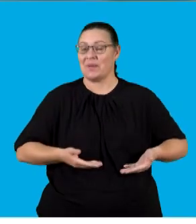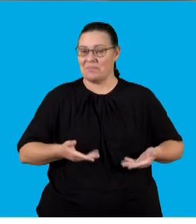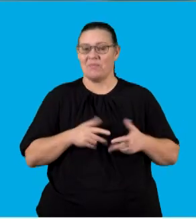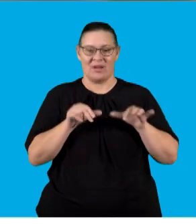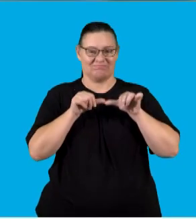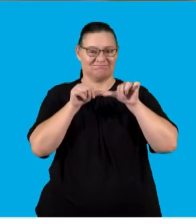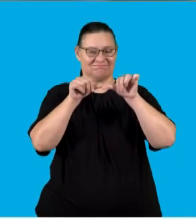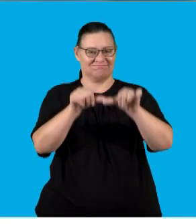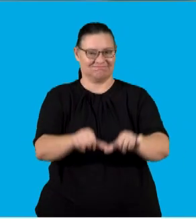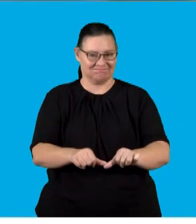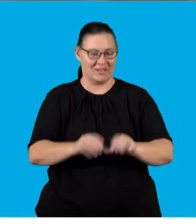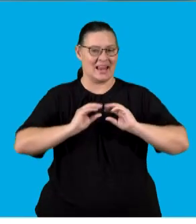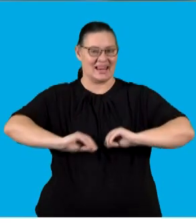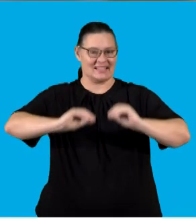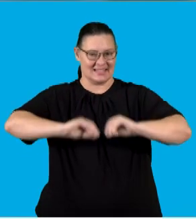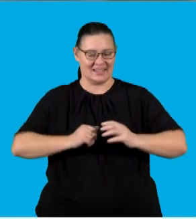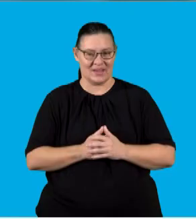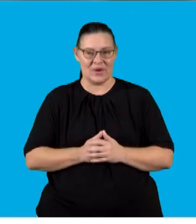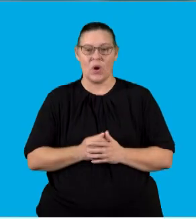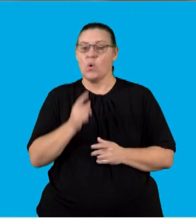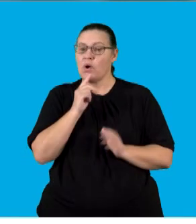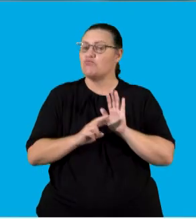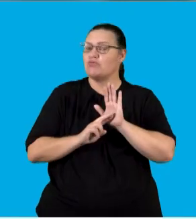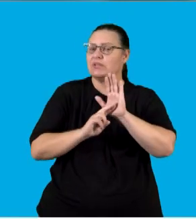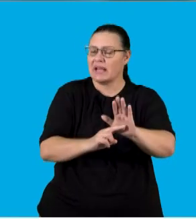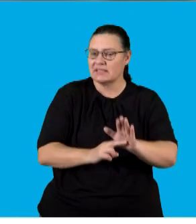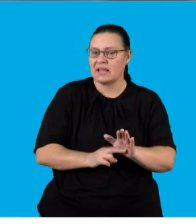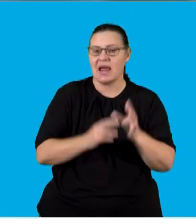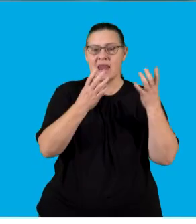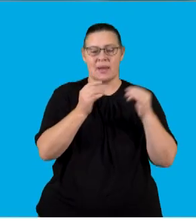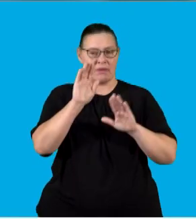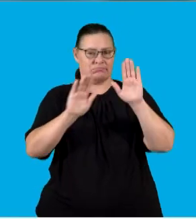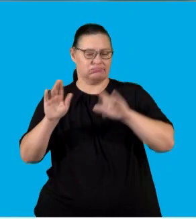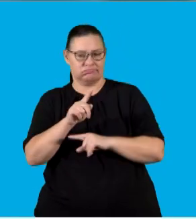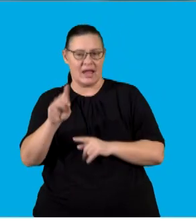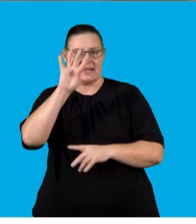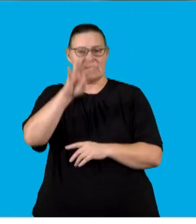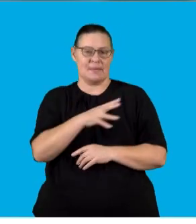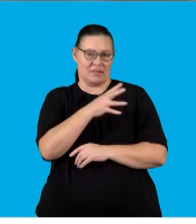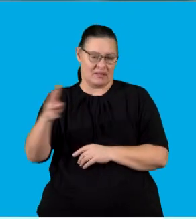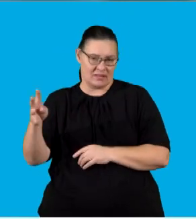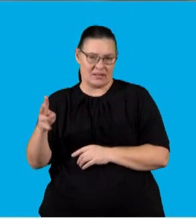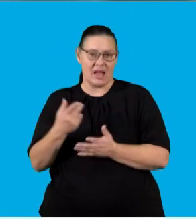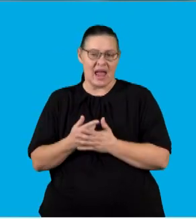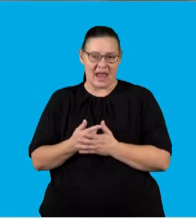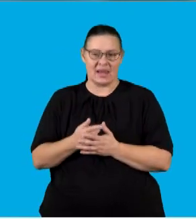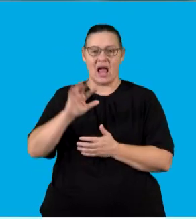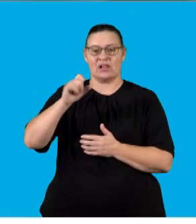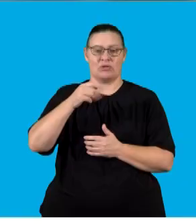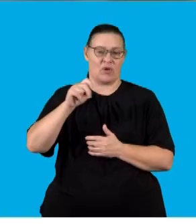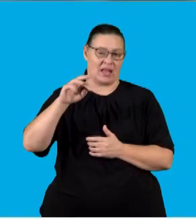Welcome back from the ad break, and let's continue with our lesson. So we were representing those numeric patterns in a table